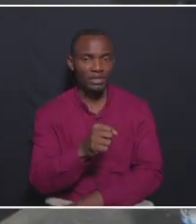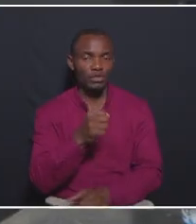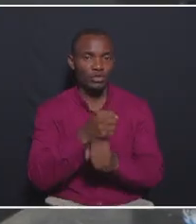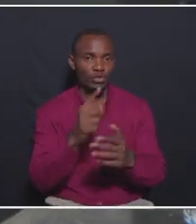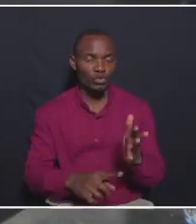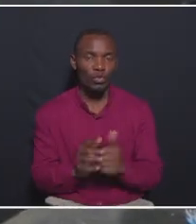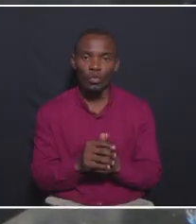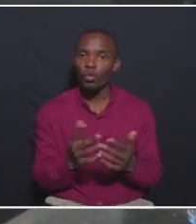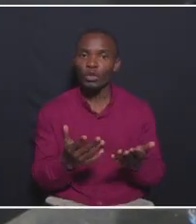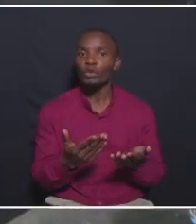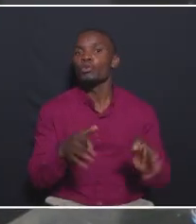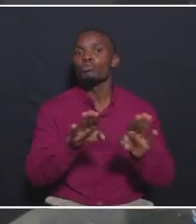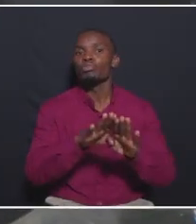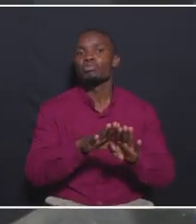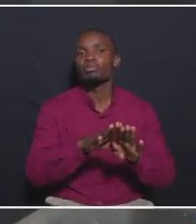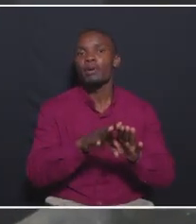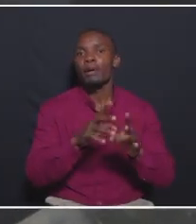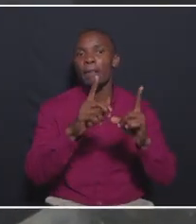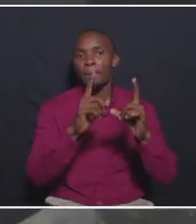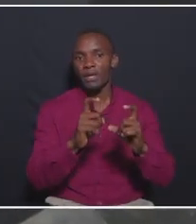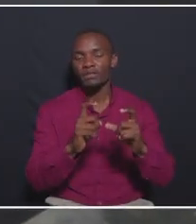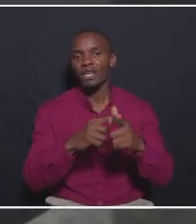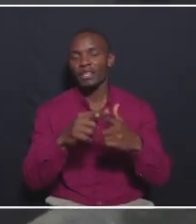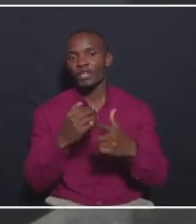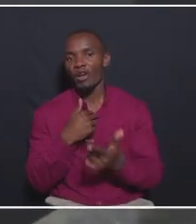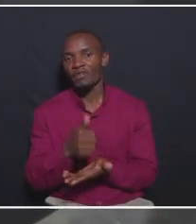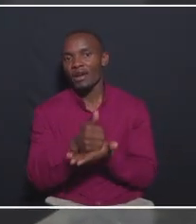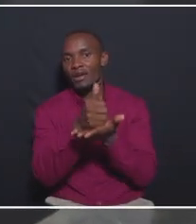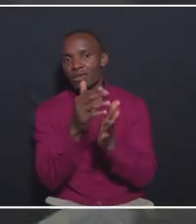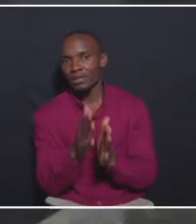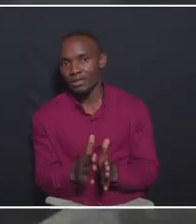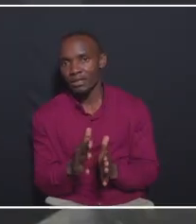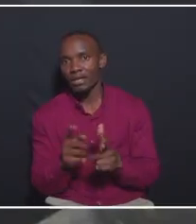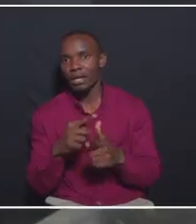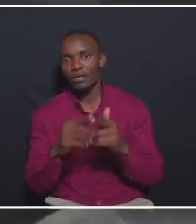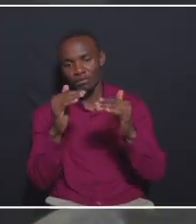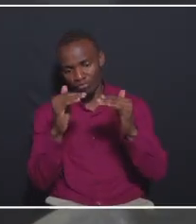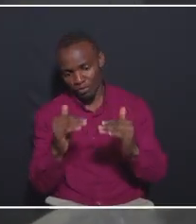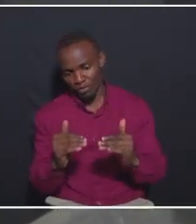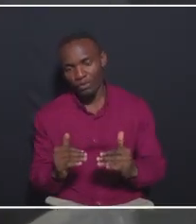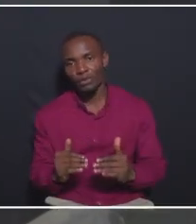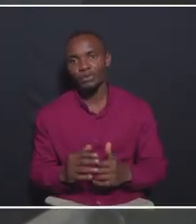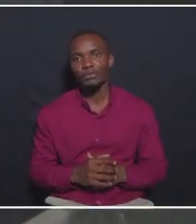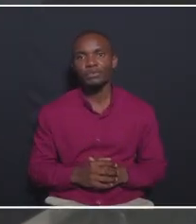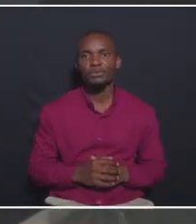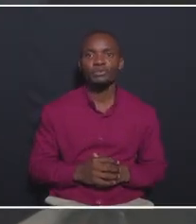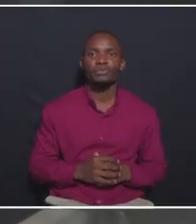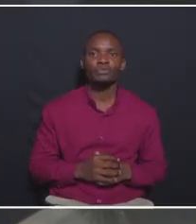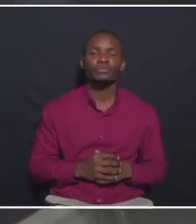the editing, and you have your assistant there, and then you go down, yeah. So let Mark